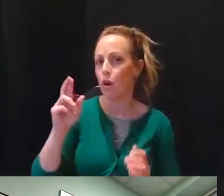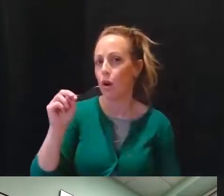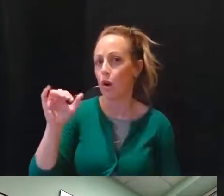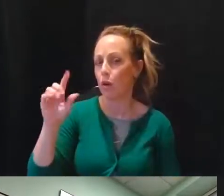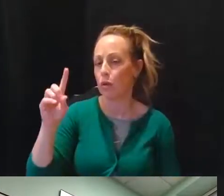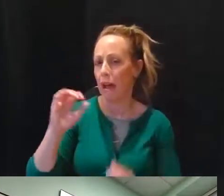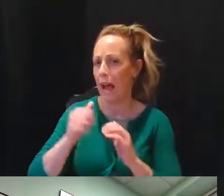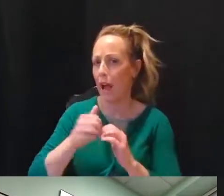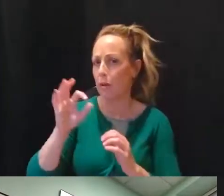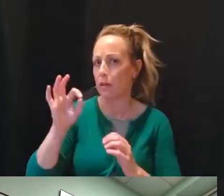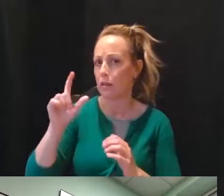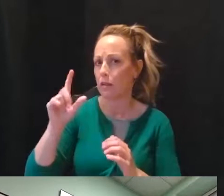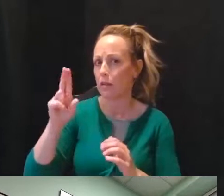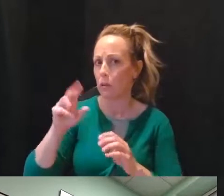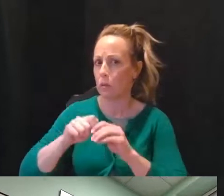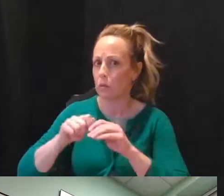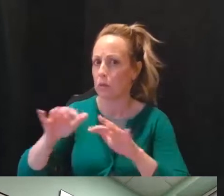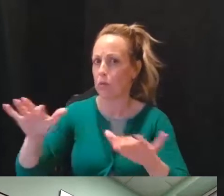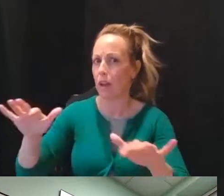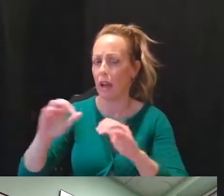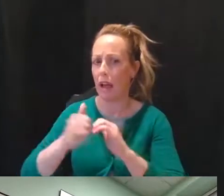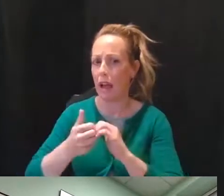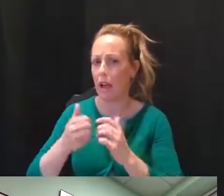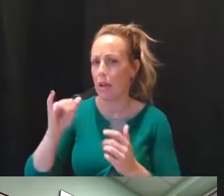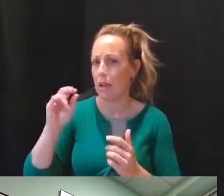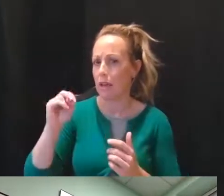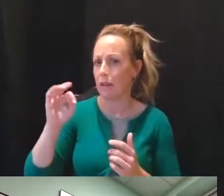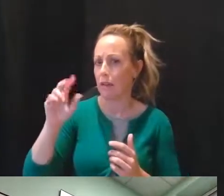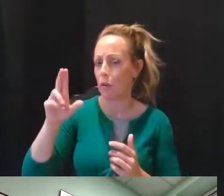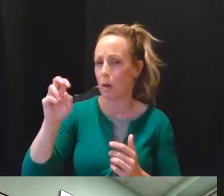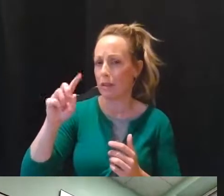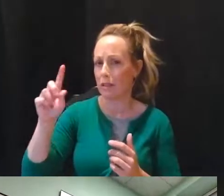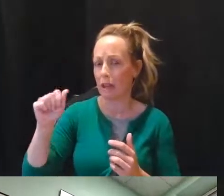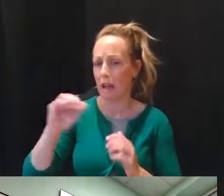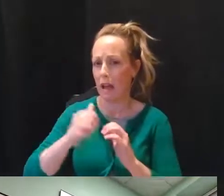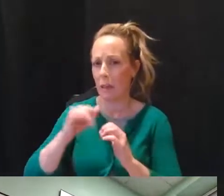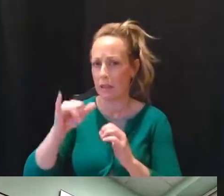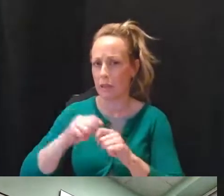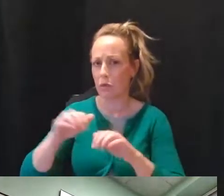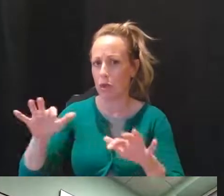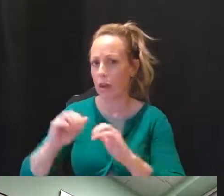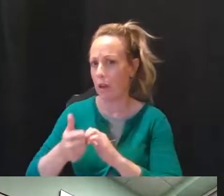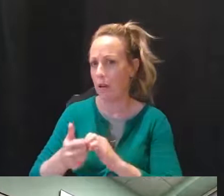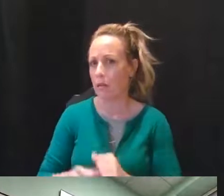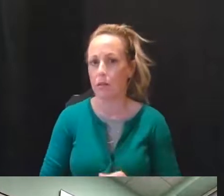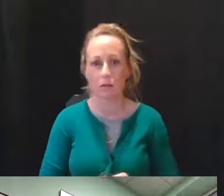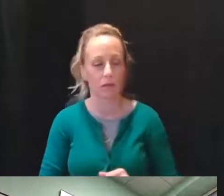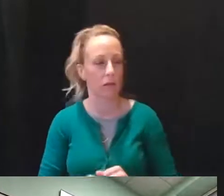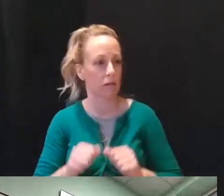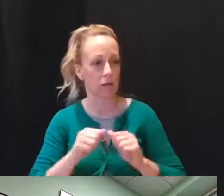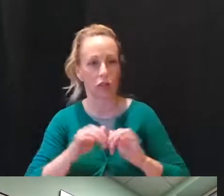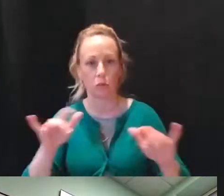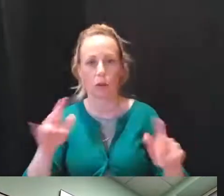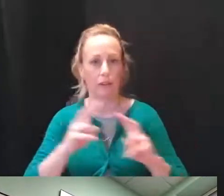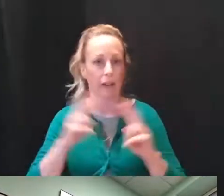been talking a lot about COVID. Let's talk about flu and how that gets transmitted from person to person. Spread very